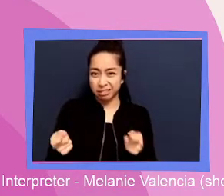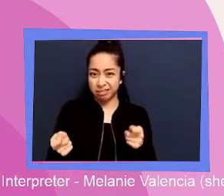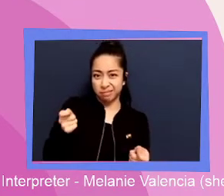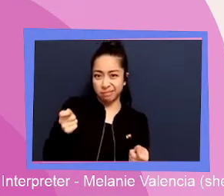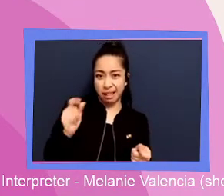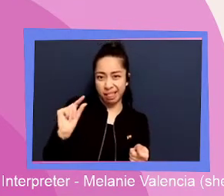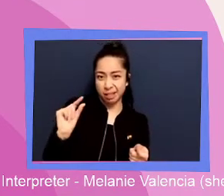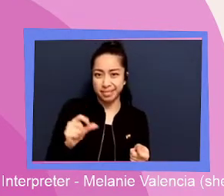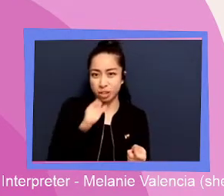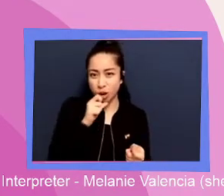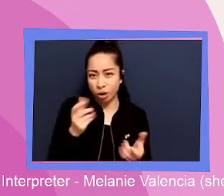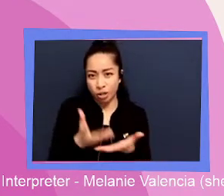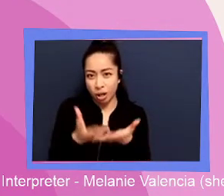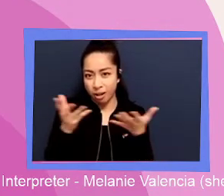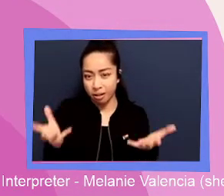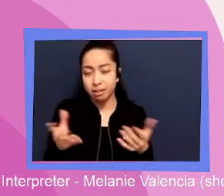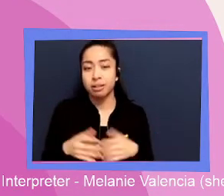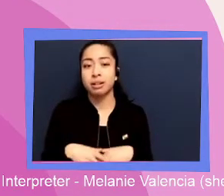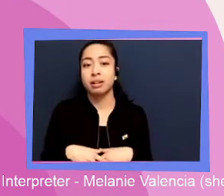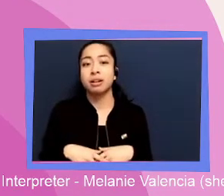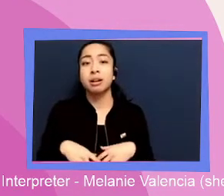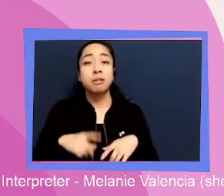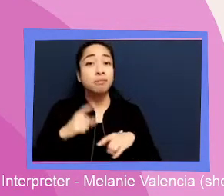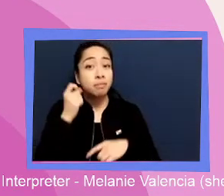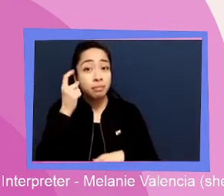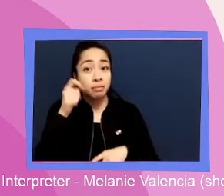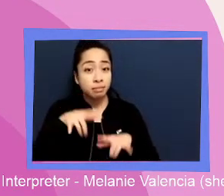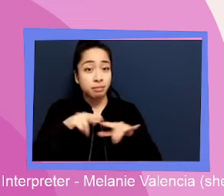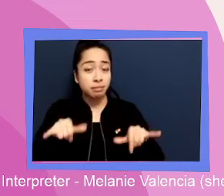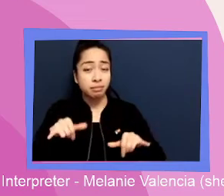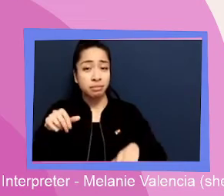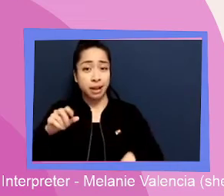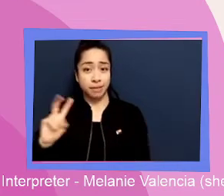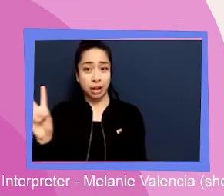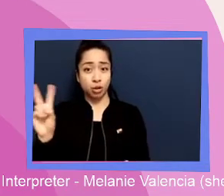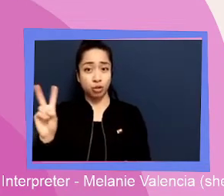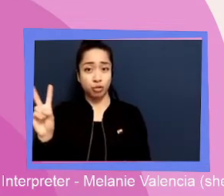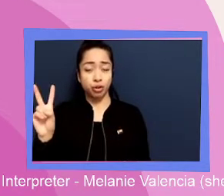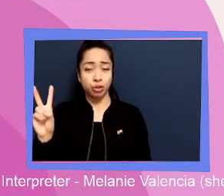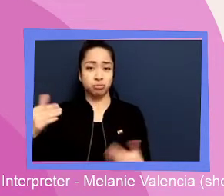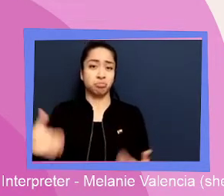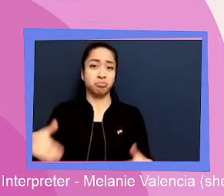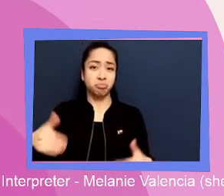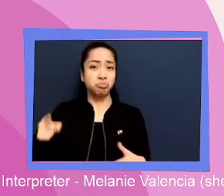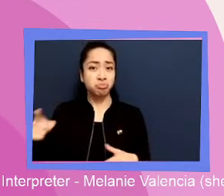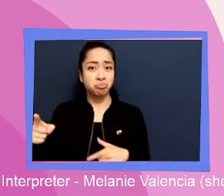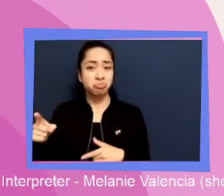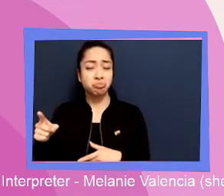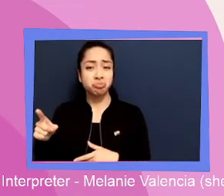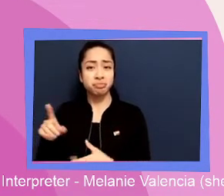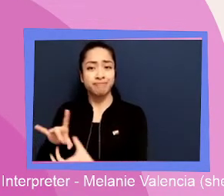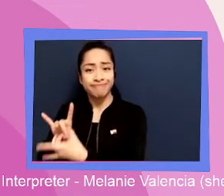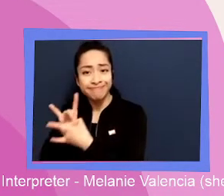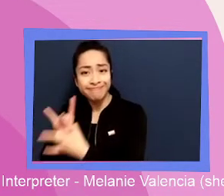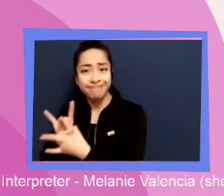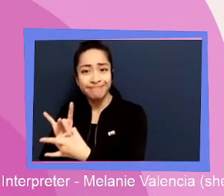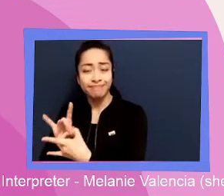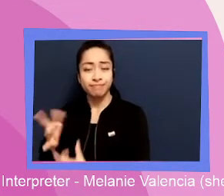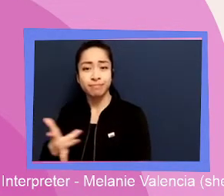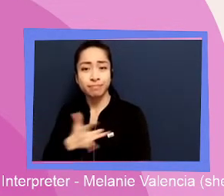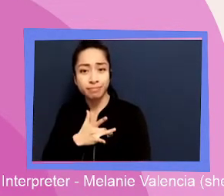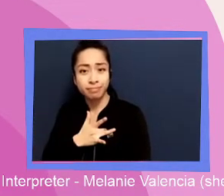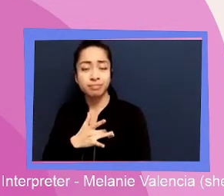Mm-hmm. But at the same time, I think Vancouver is a place that means a lot to me. It's a place where I